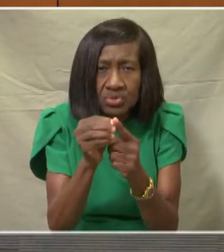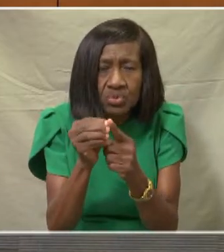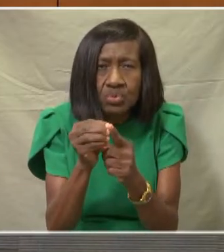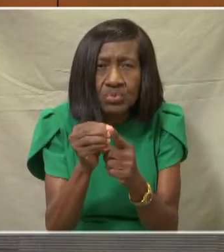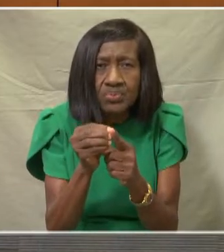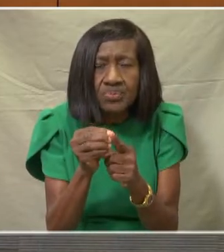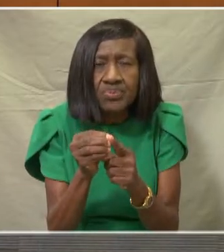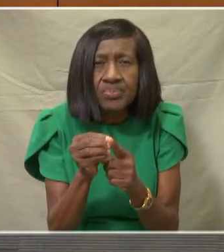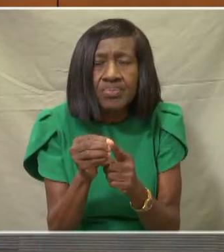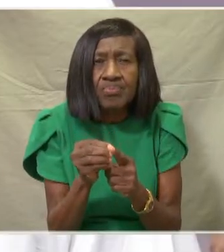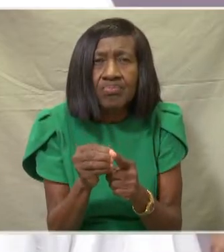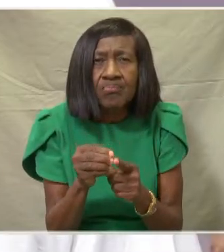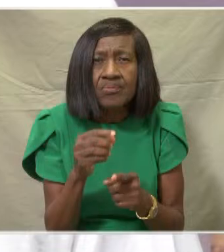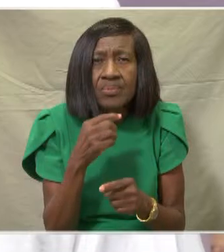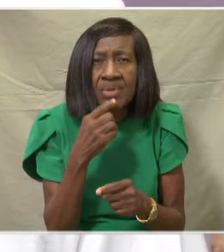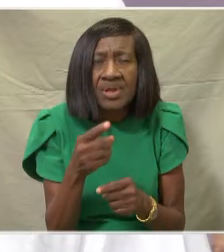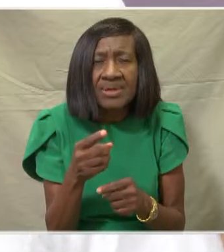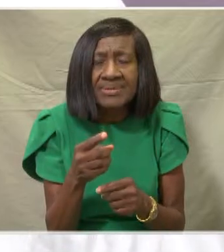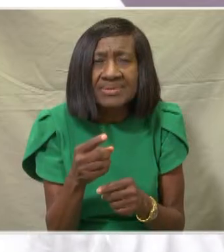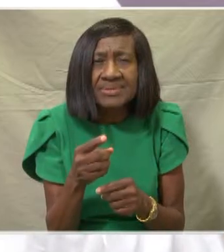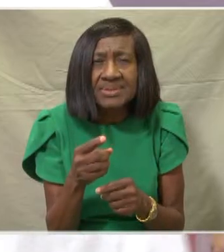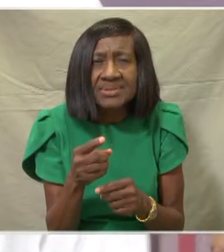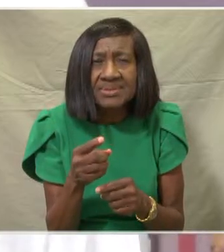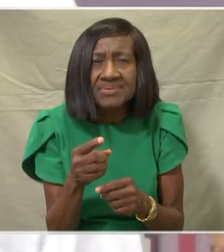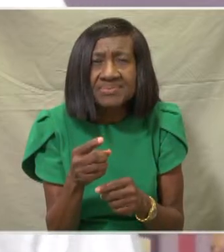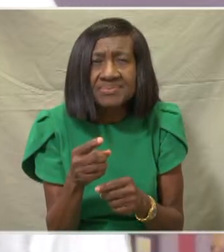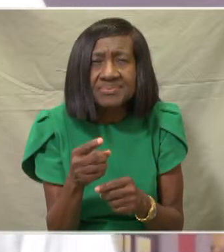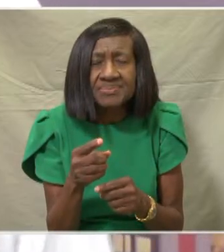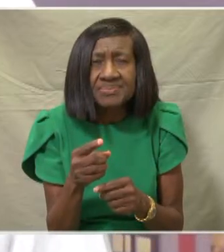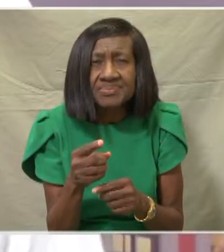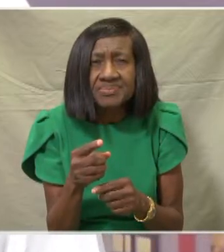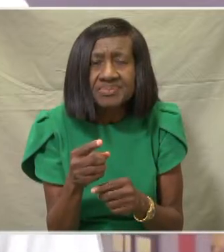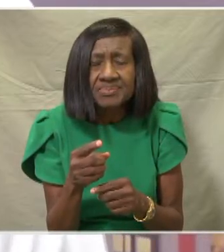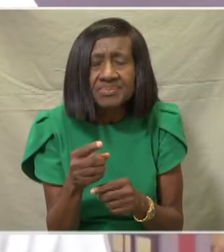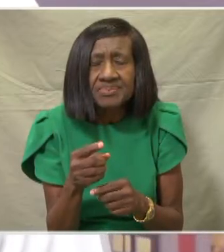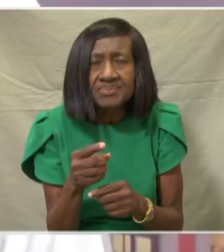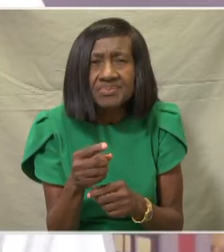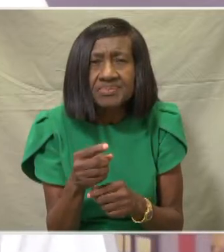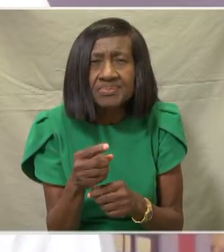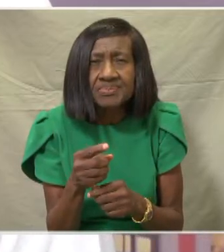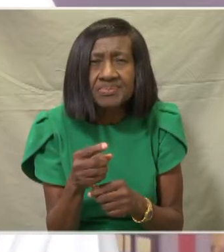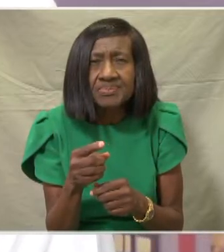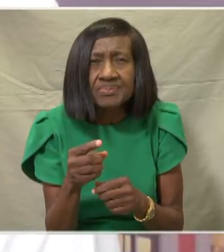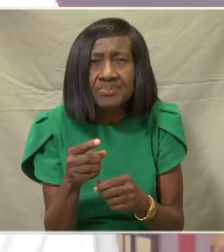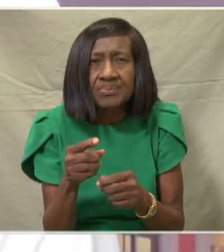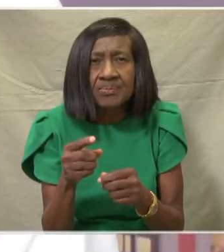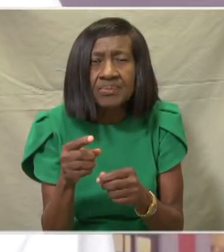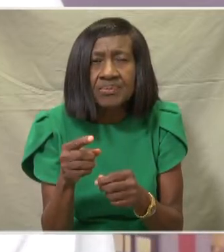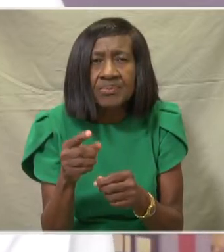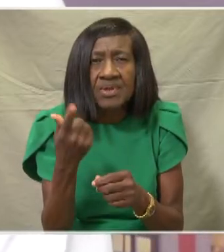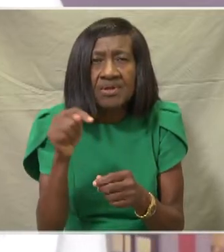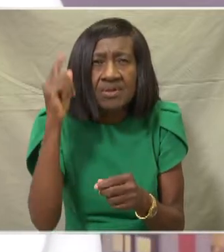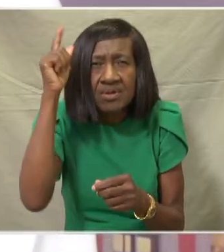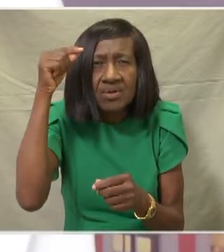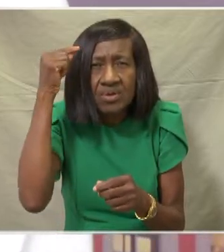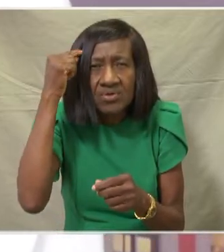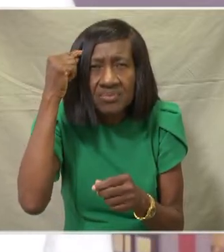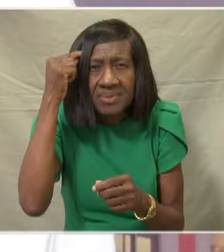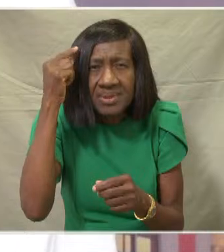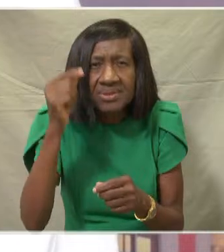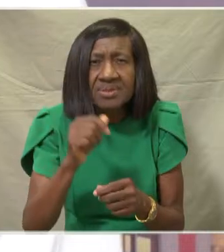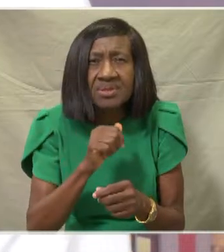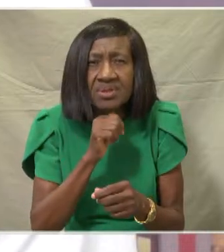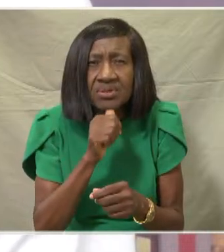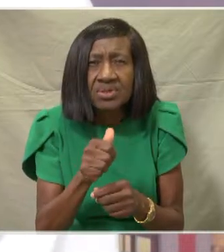Since I don't know whether this will fall into it and whether it would be something you have given consideration to, but the government did not